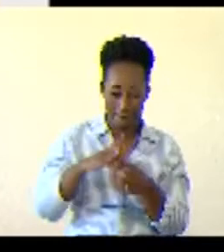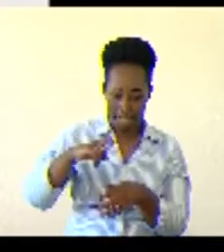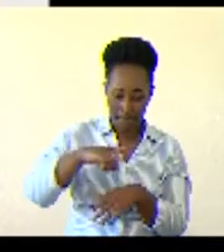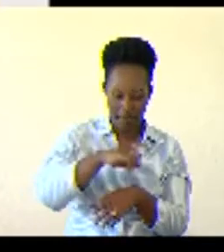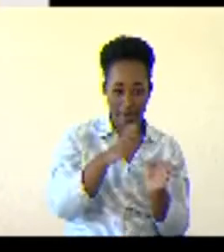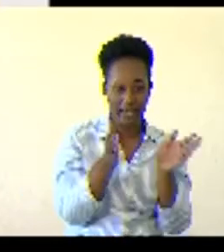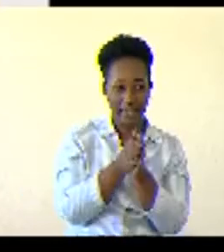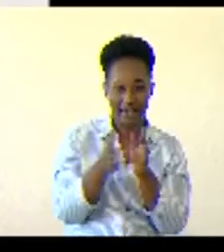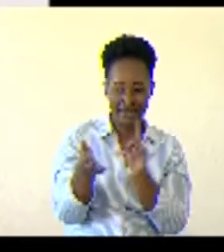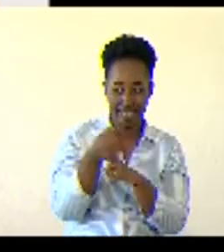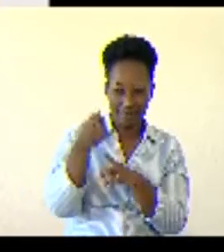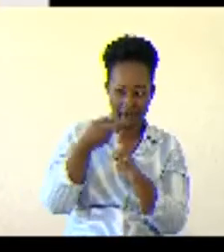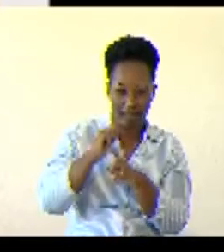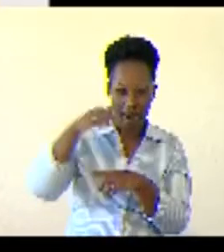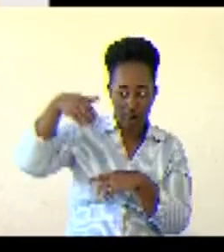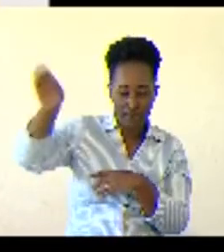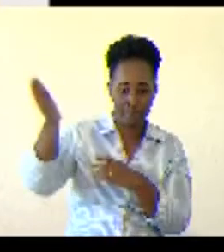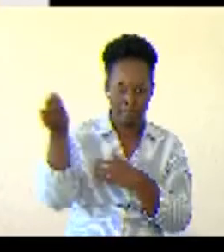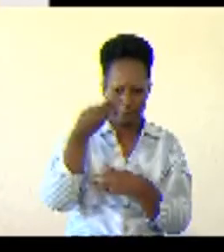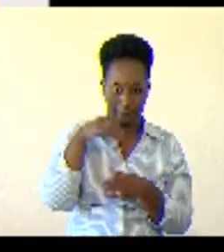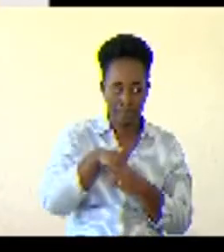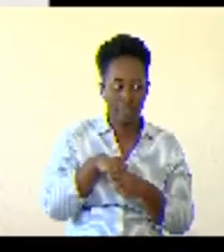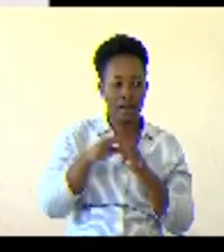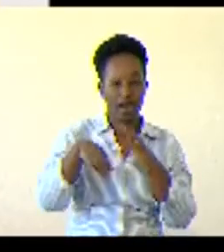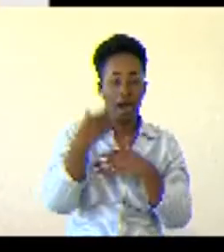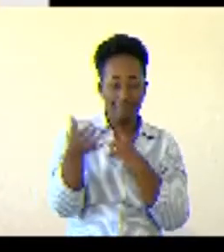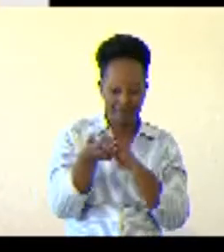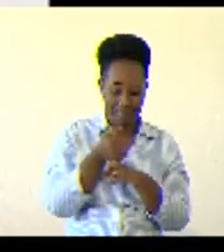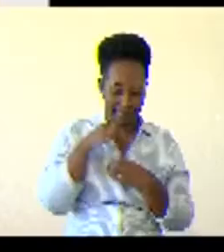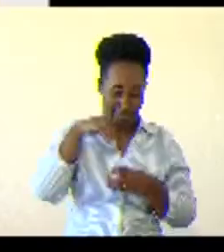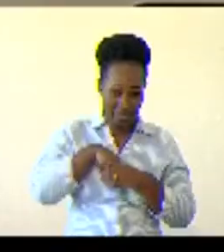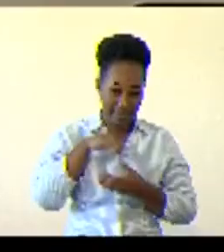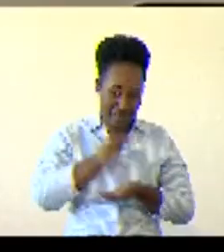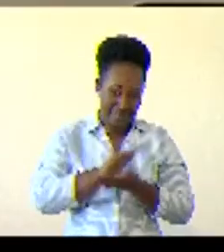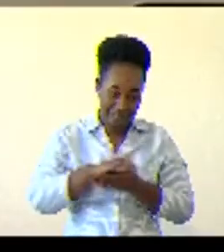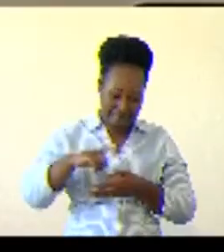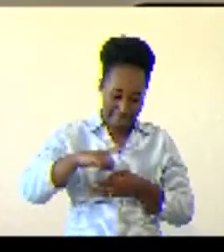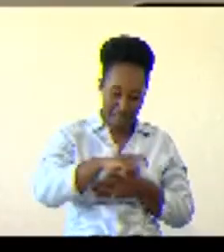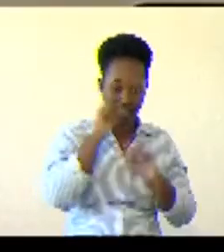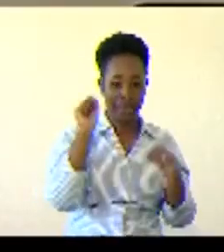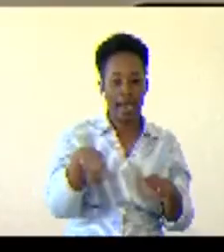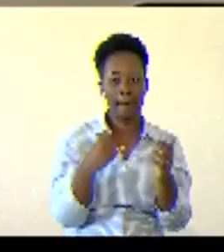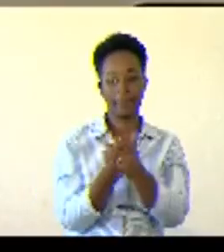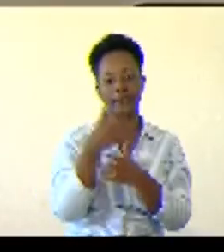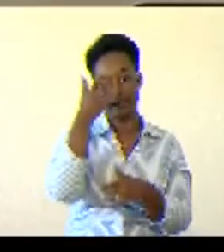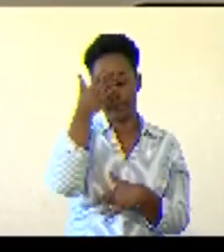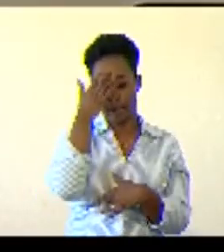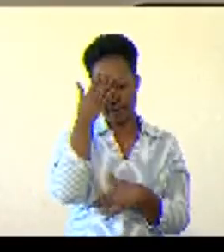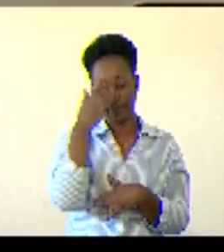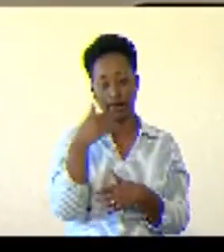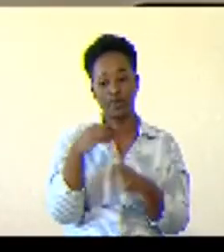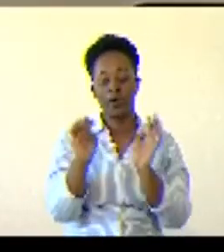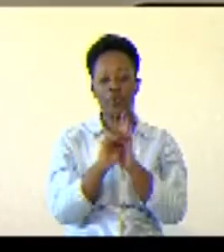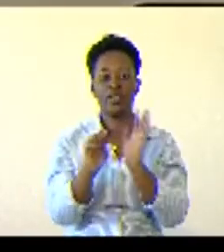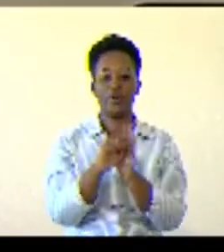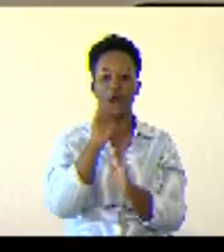from outside to inside. And after getting them, they destroy these bacteria, which can cause disease. Let me have amoeba.